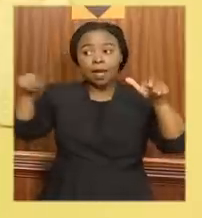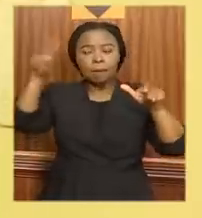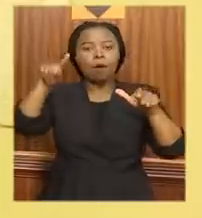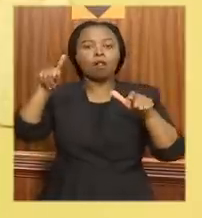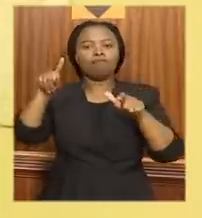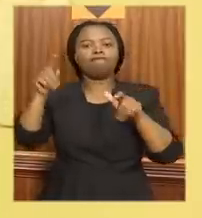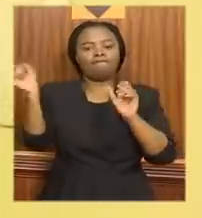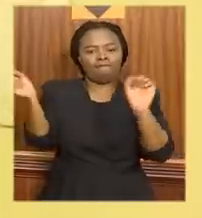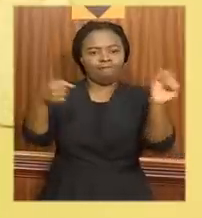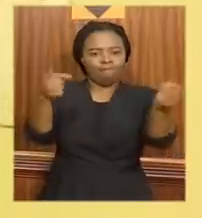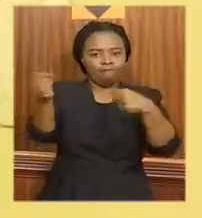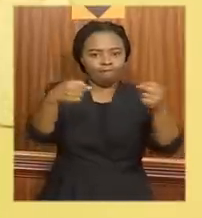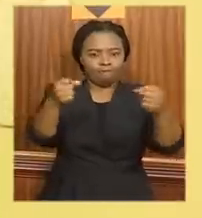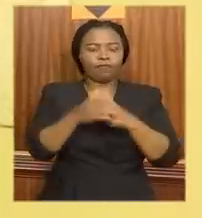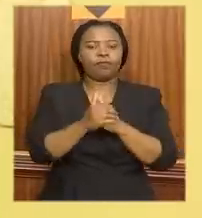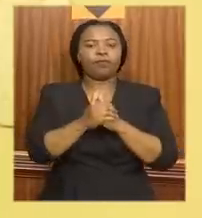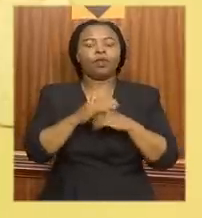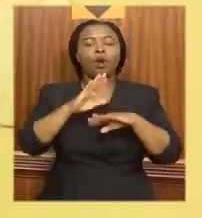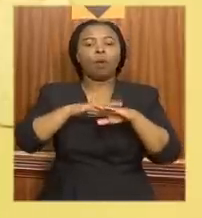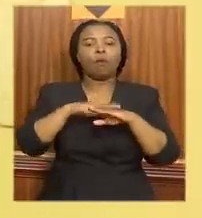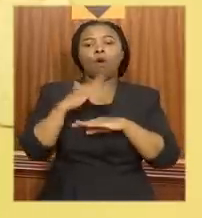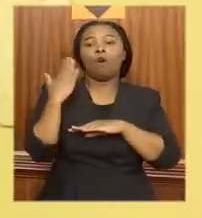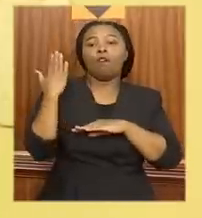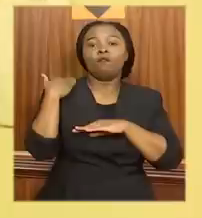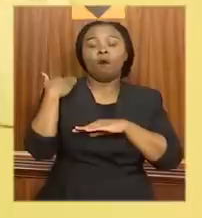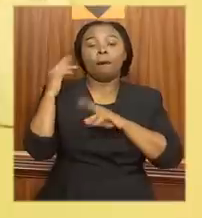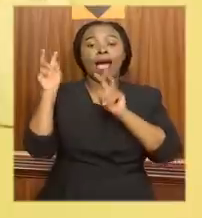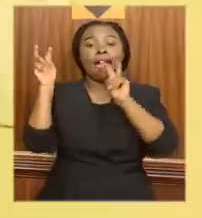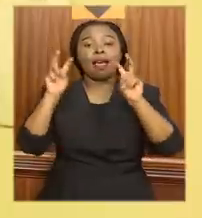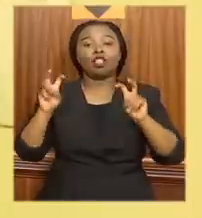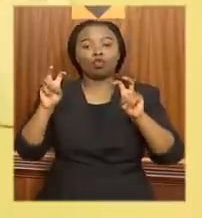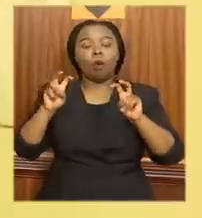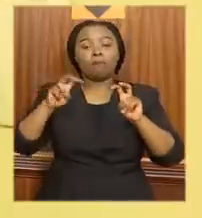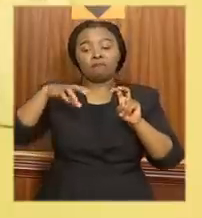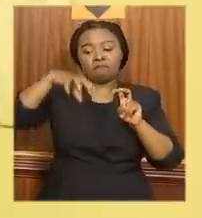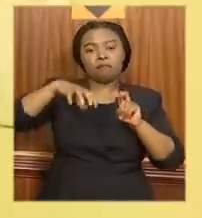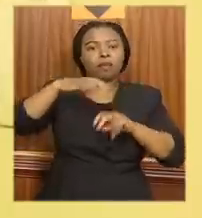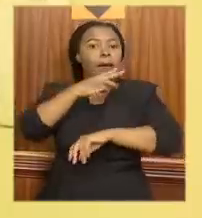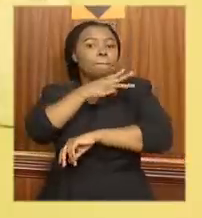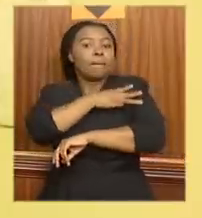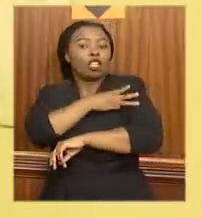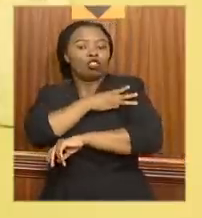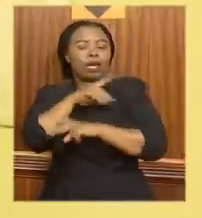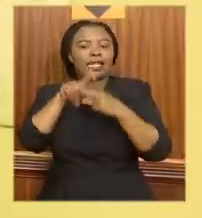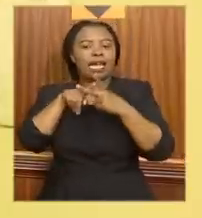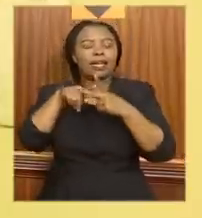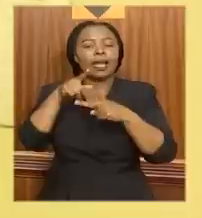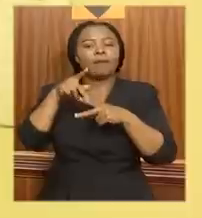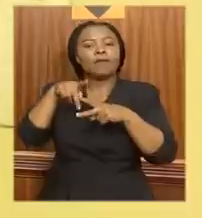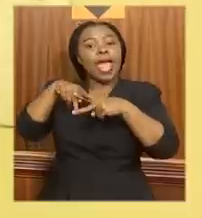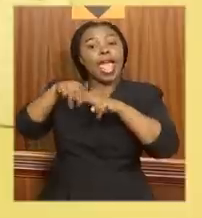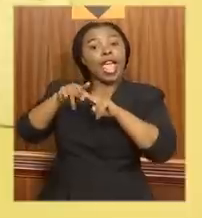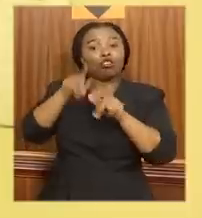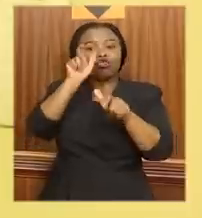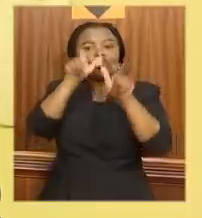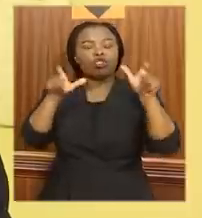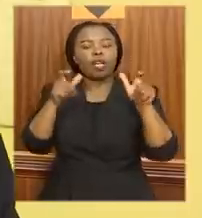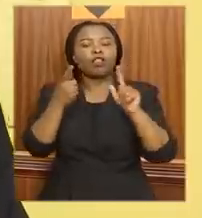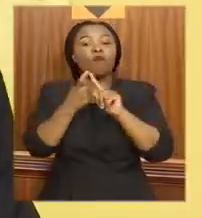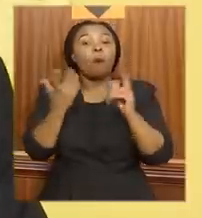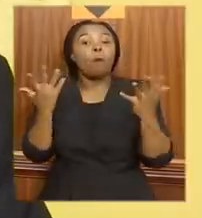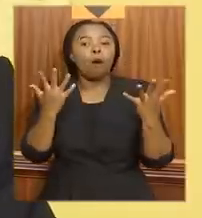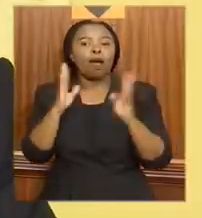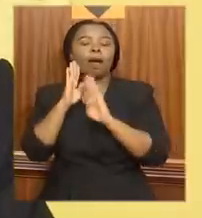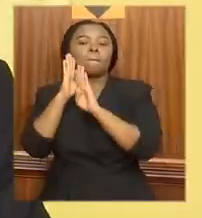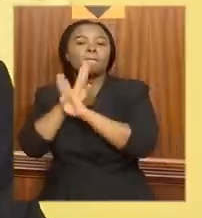former senior Eskom plant managers and engineers from the private sector. Some